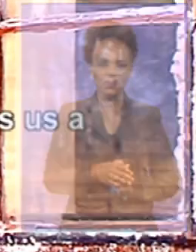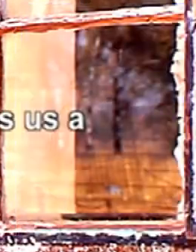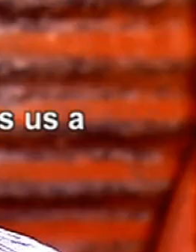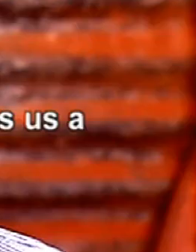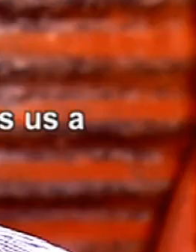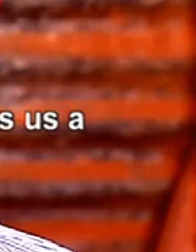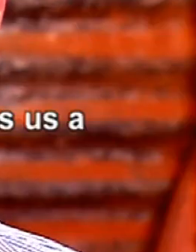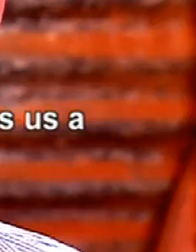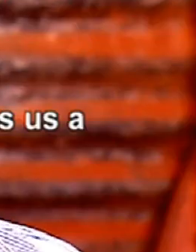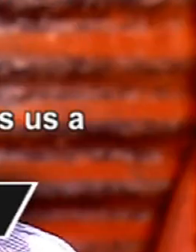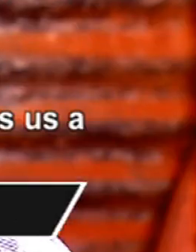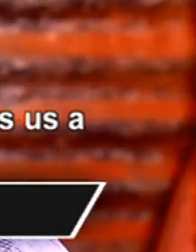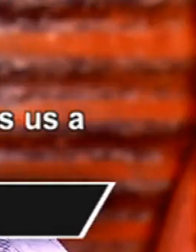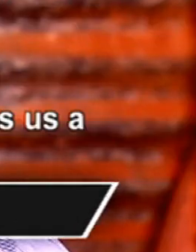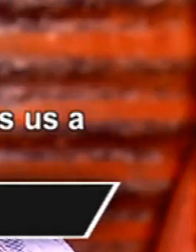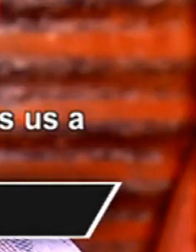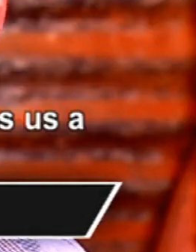Izindlu,